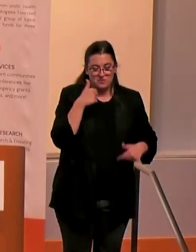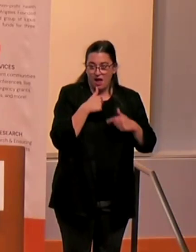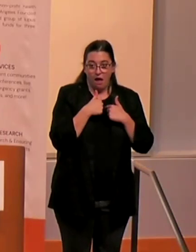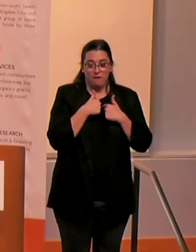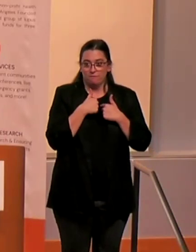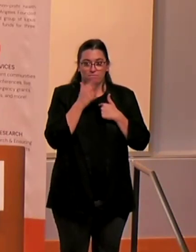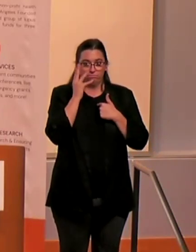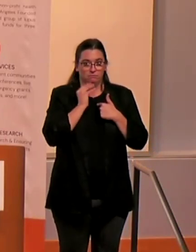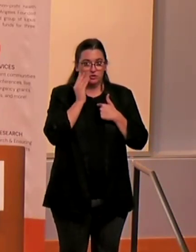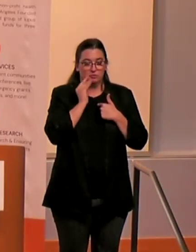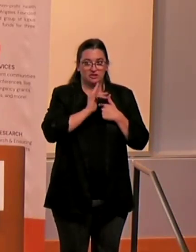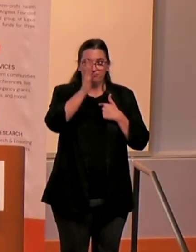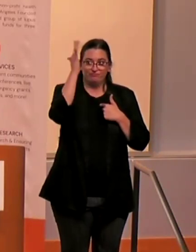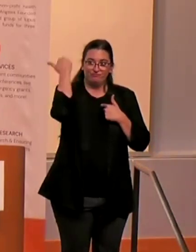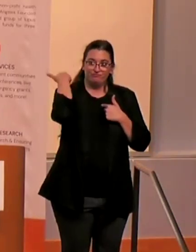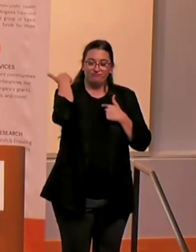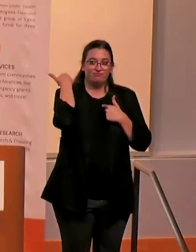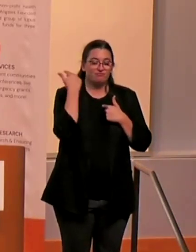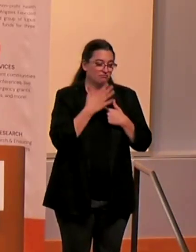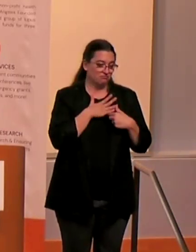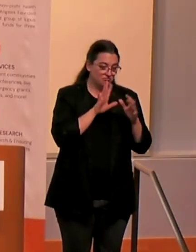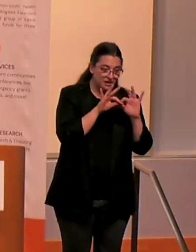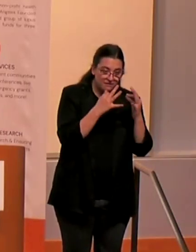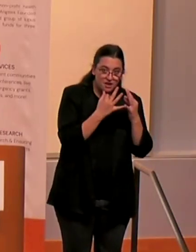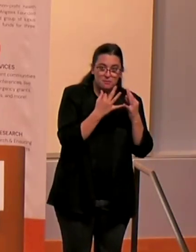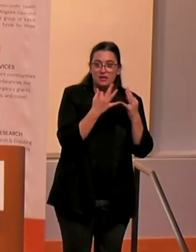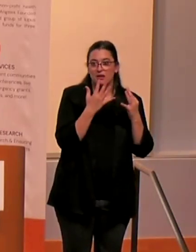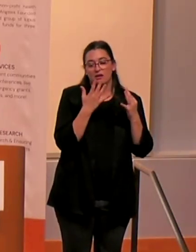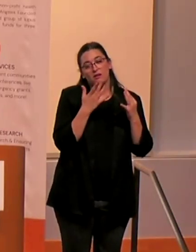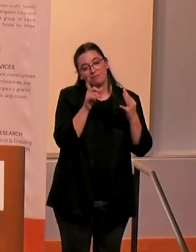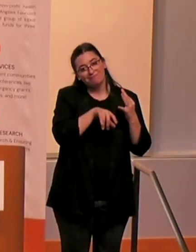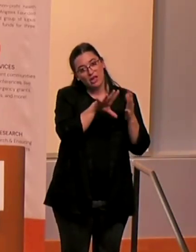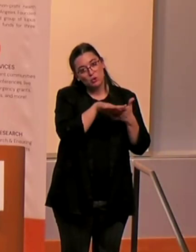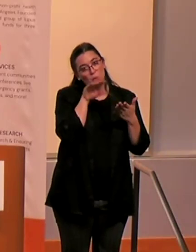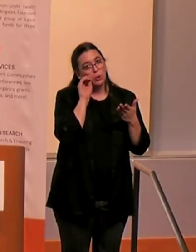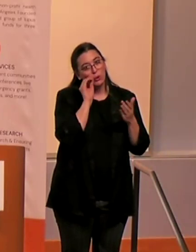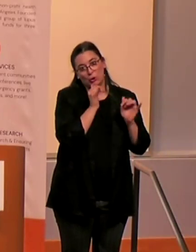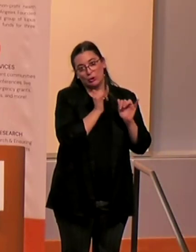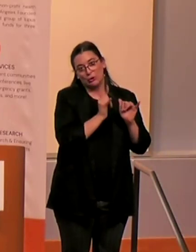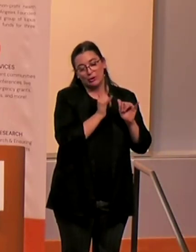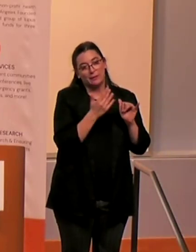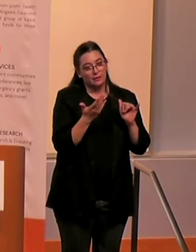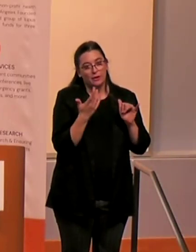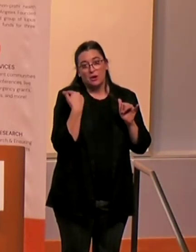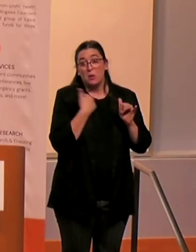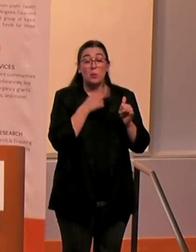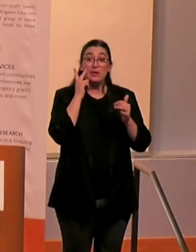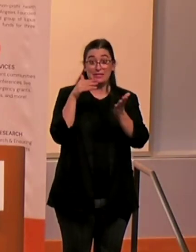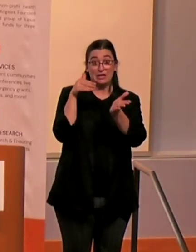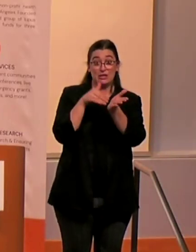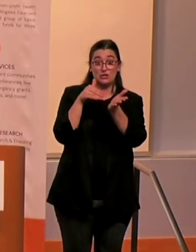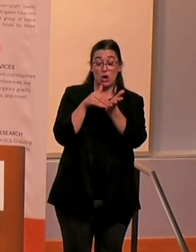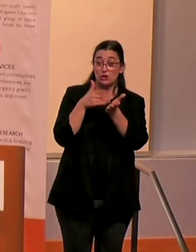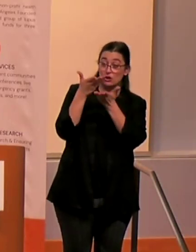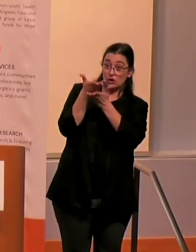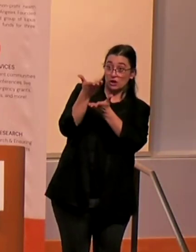times where even my family and I had to learn this, that because we see a doctor in front of us, we